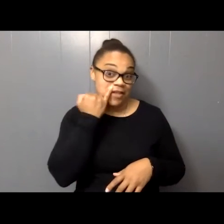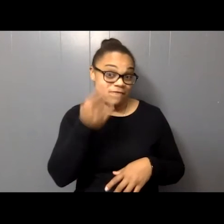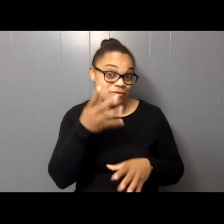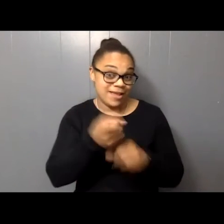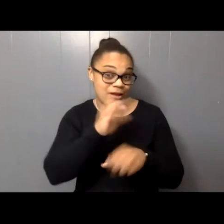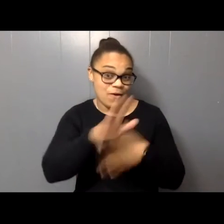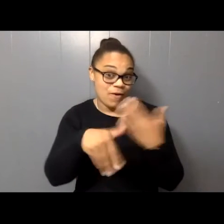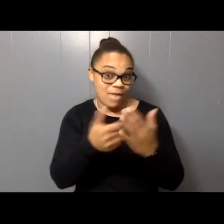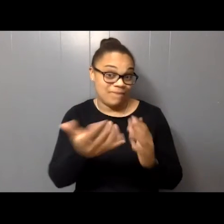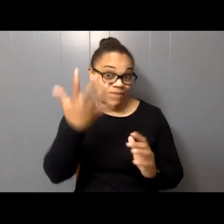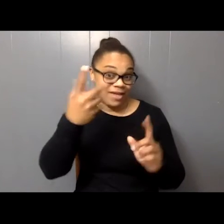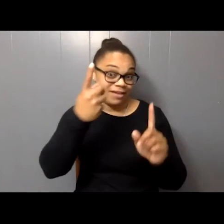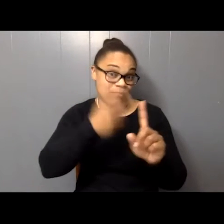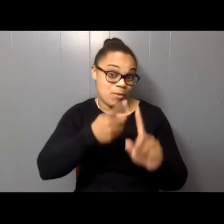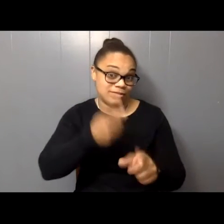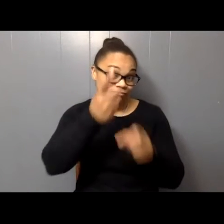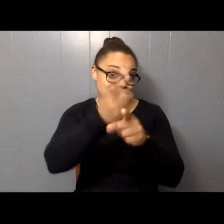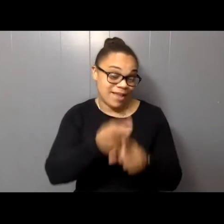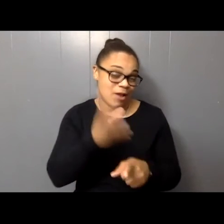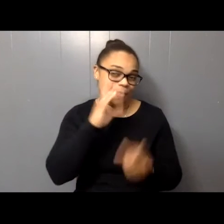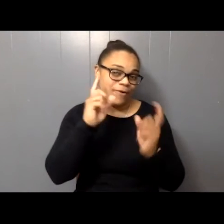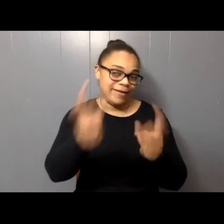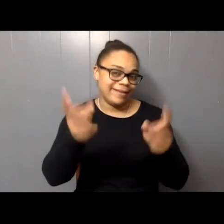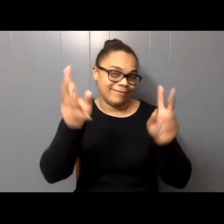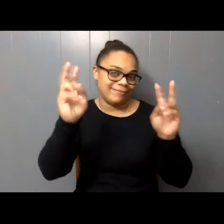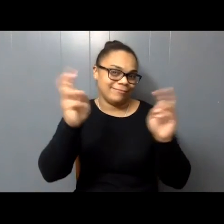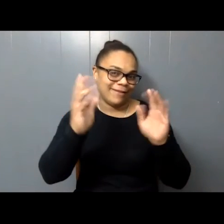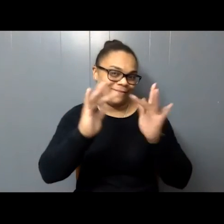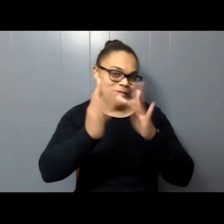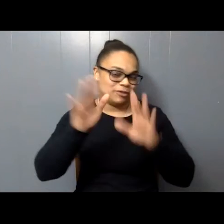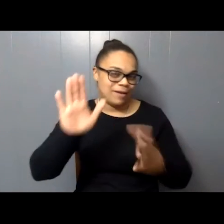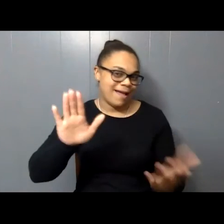promise. It's 100% guaranteed.